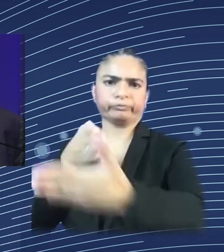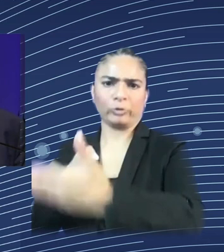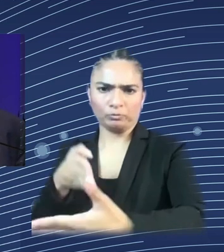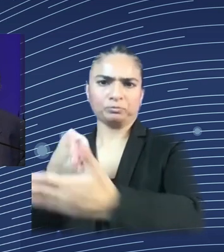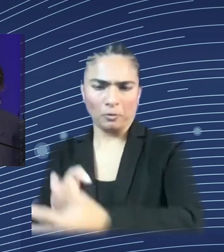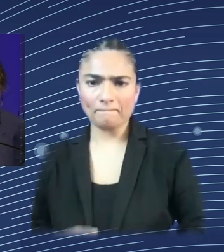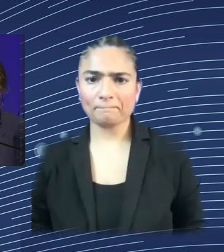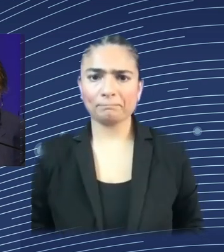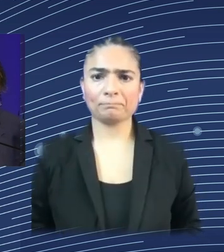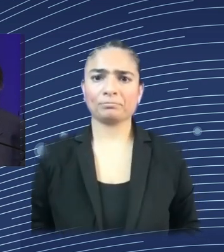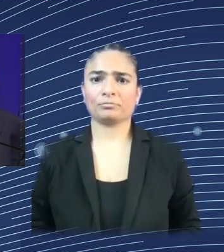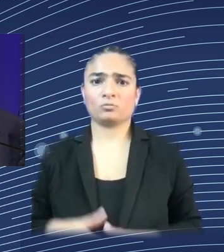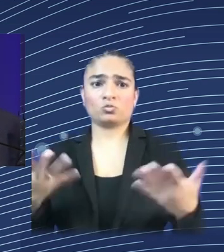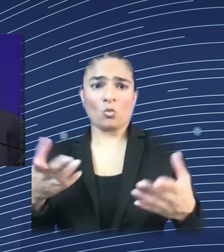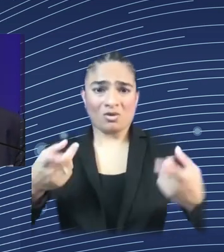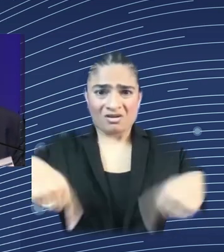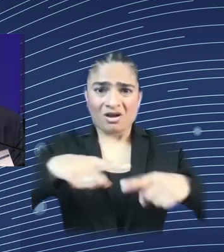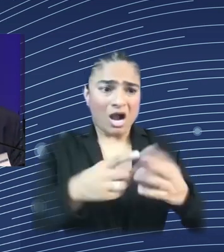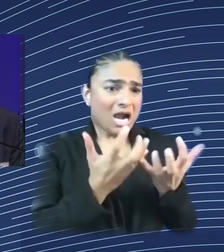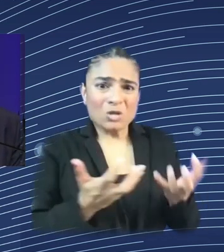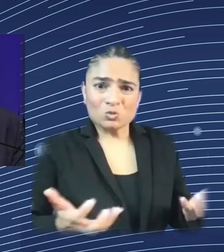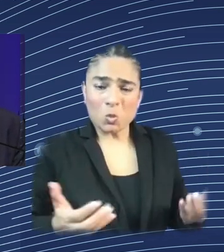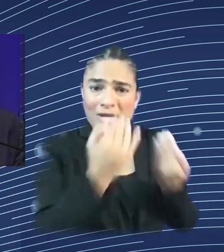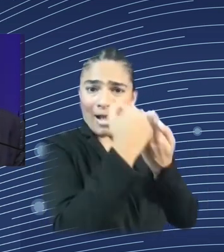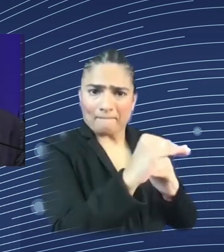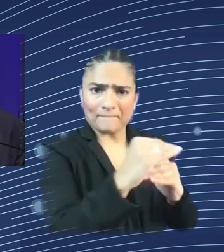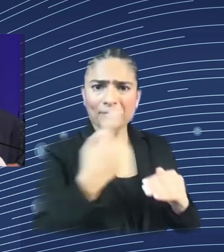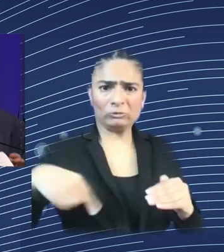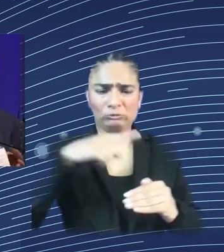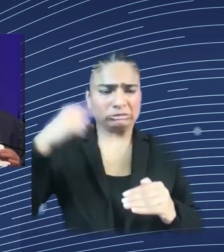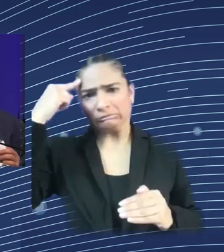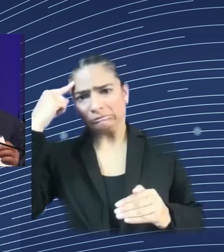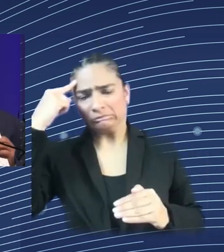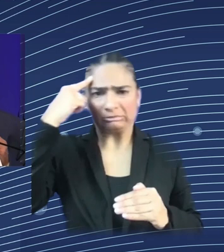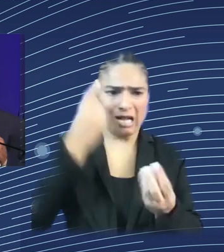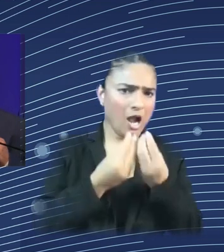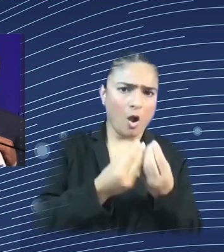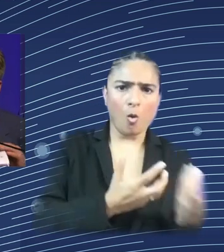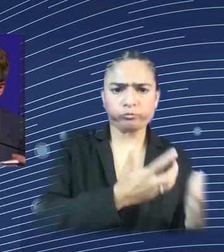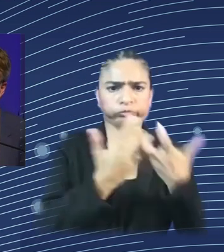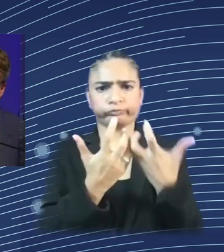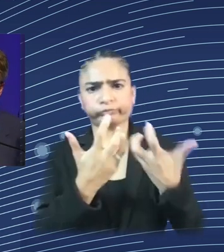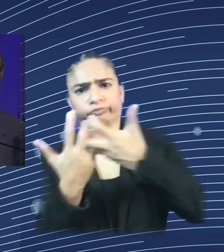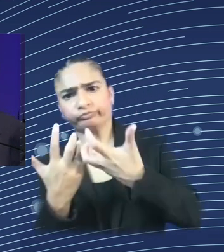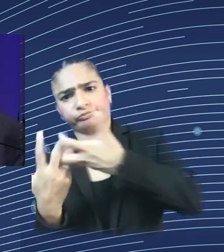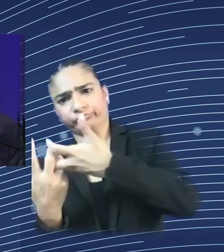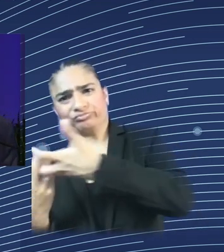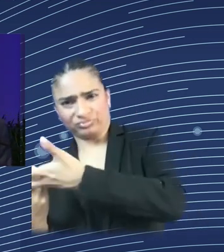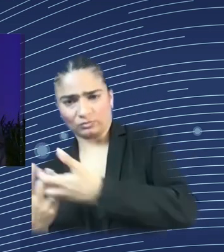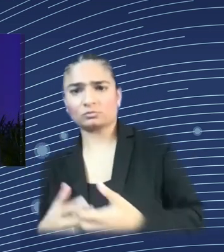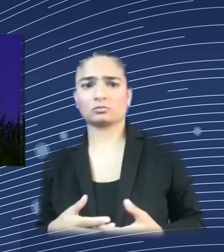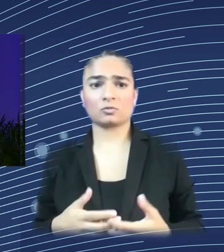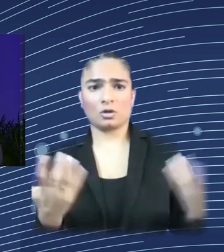that huge. So you have to bear this in mind. And this is a great tool that can help our inspectors